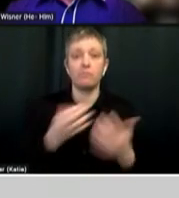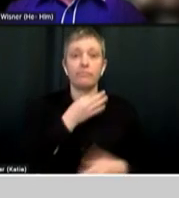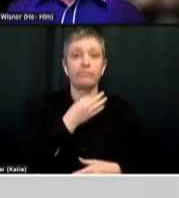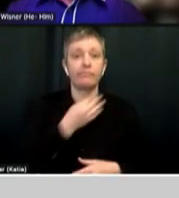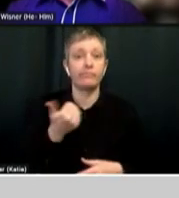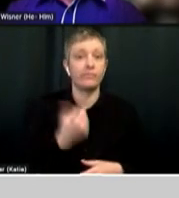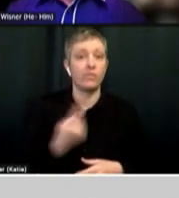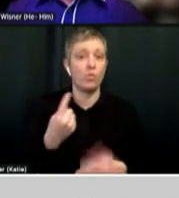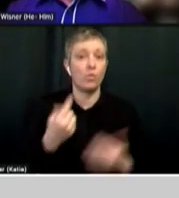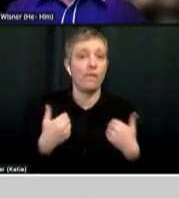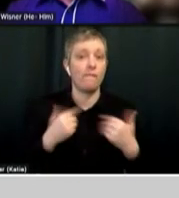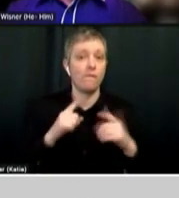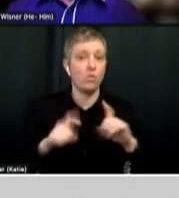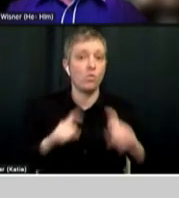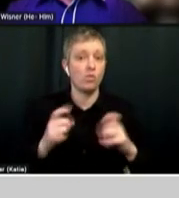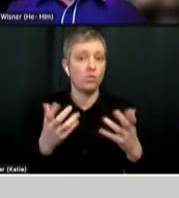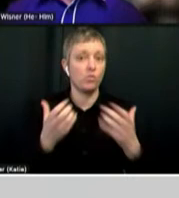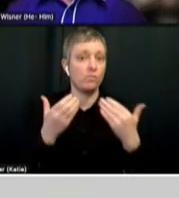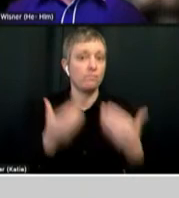like to ask.